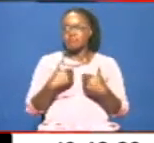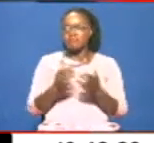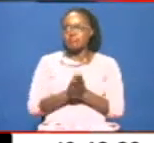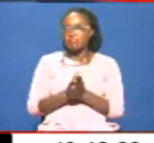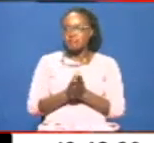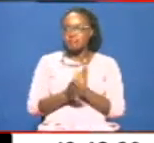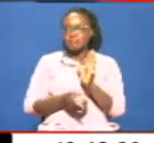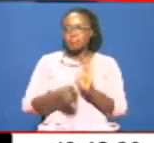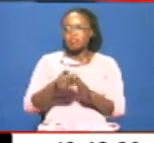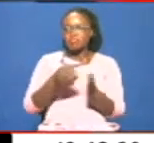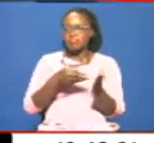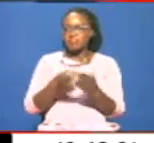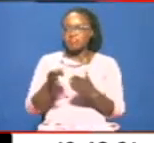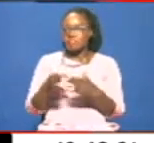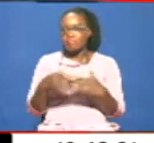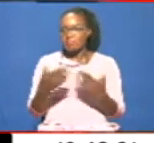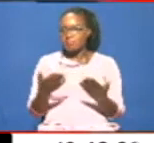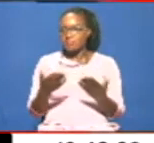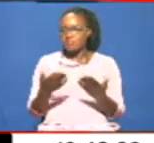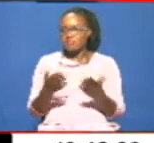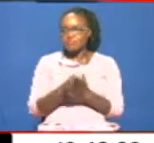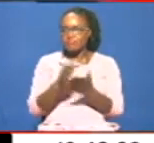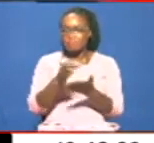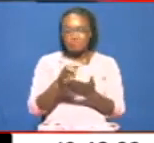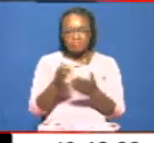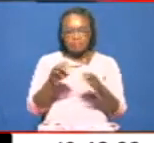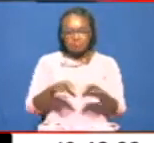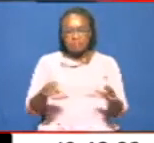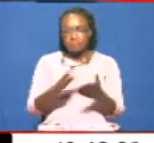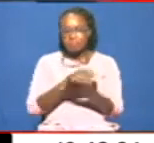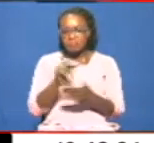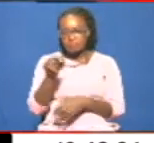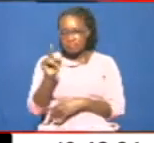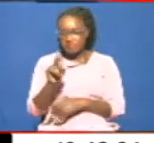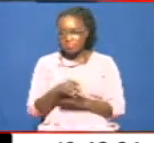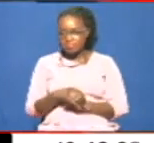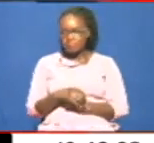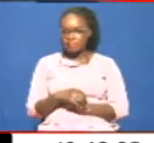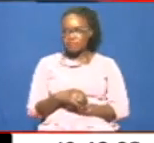require financing. How is the credit market for this sector?